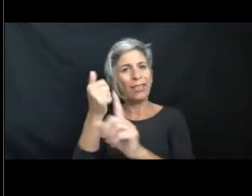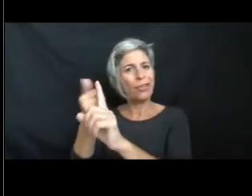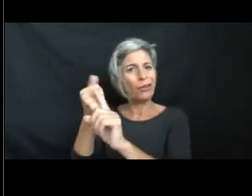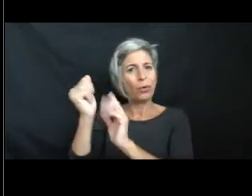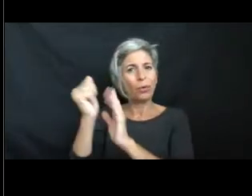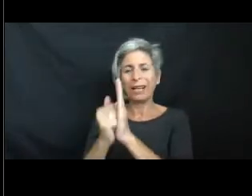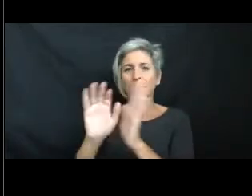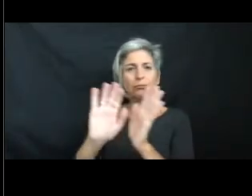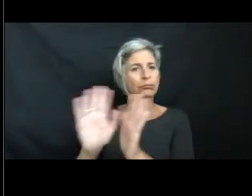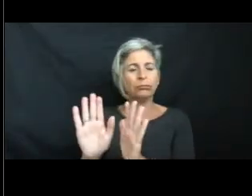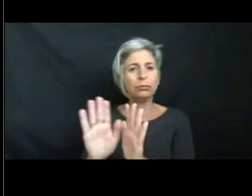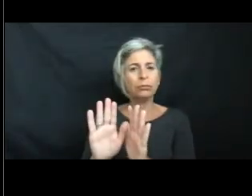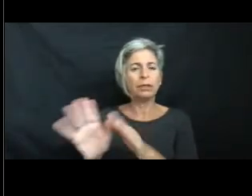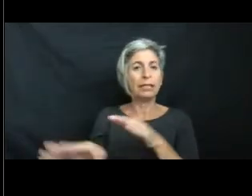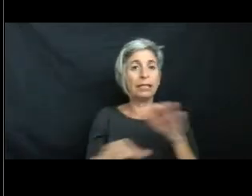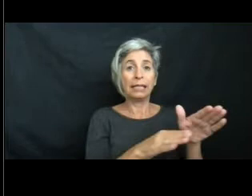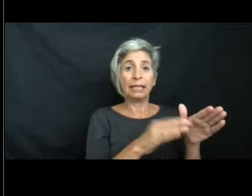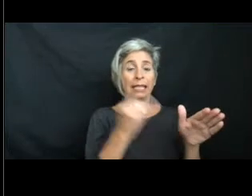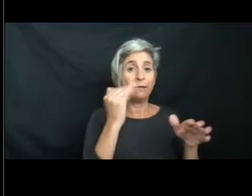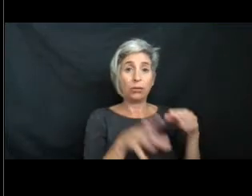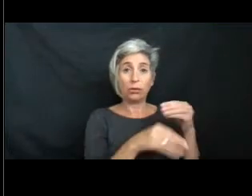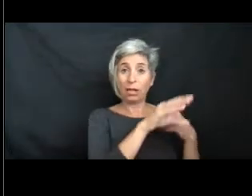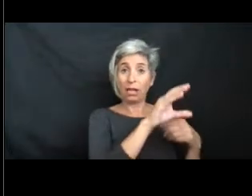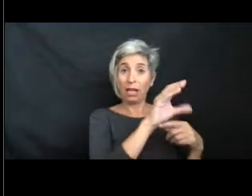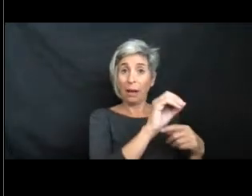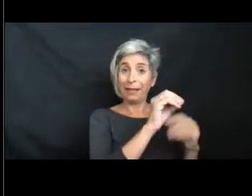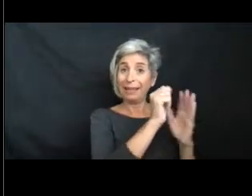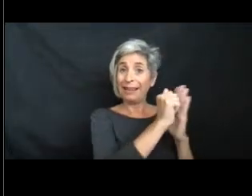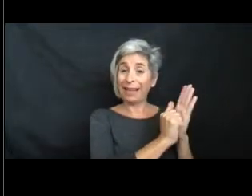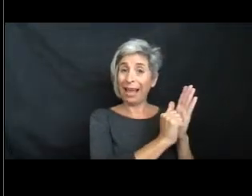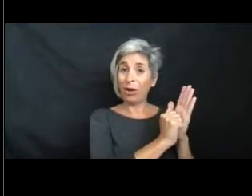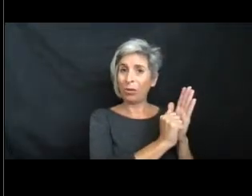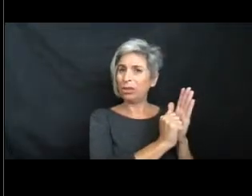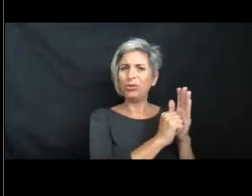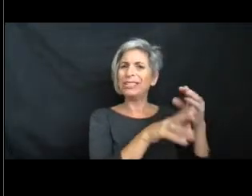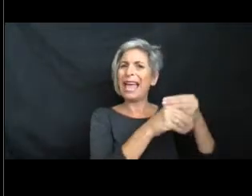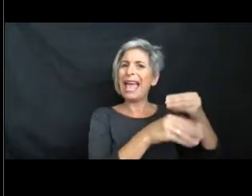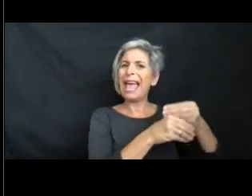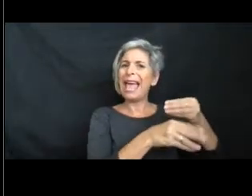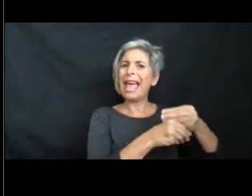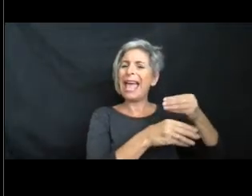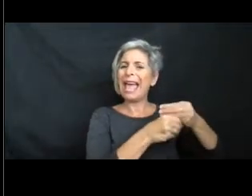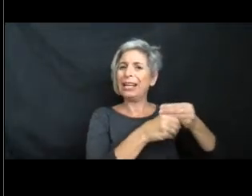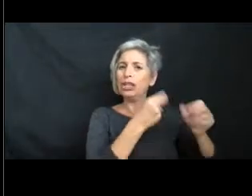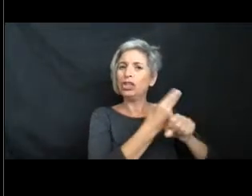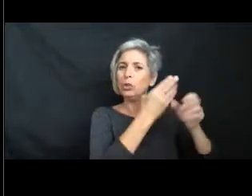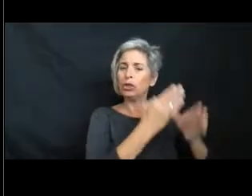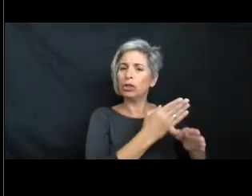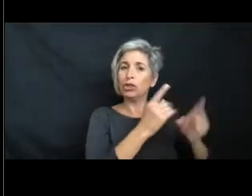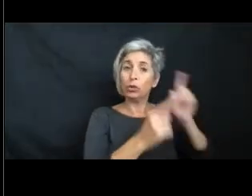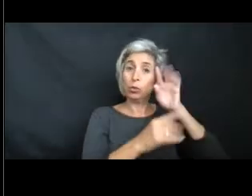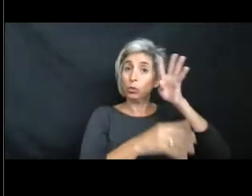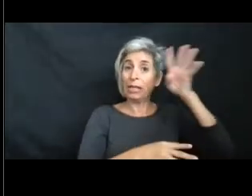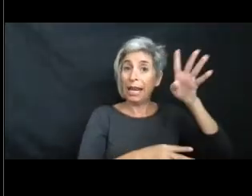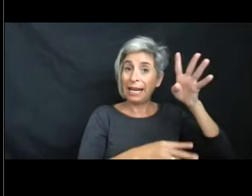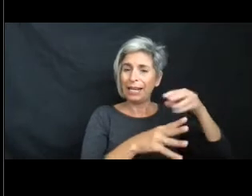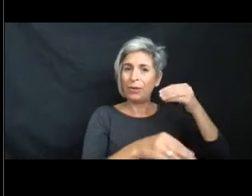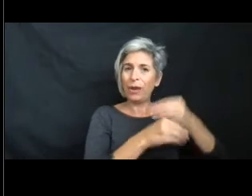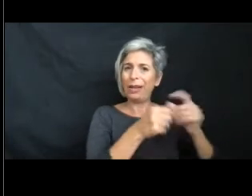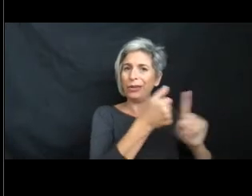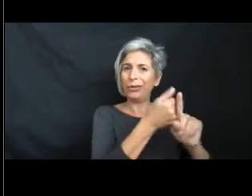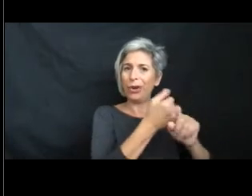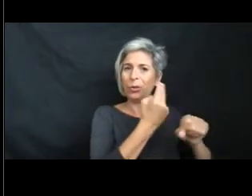we showed in the first page if you have a company account. So you create the company account and then you add your own users